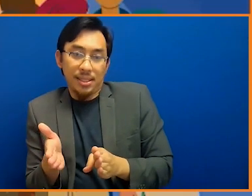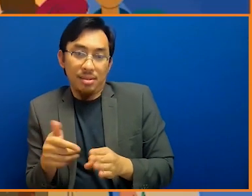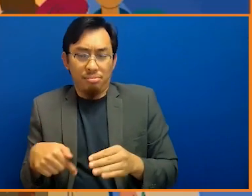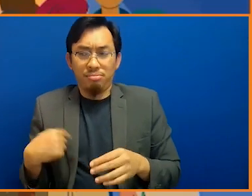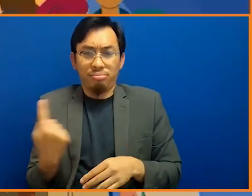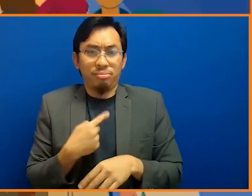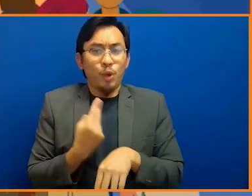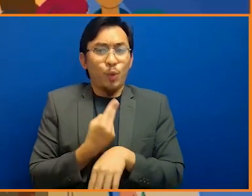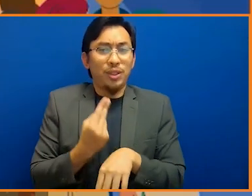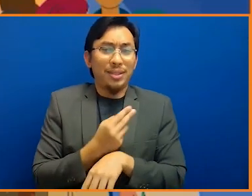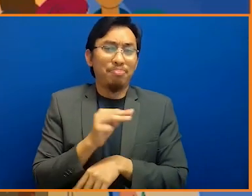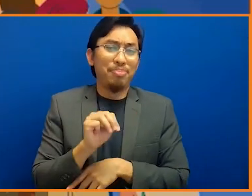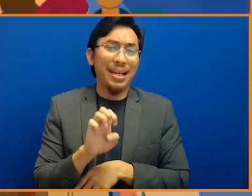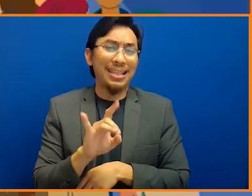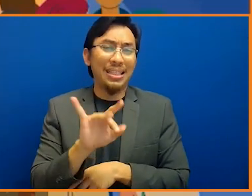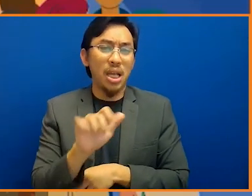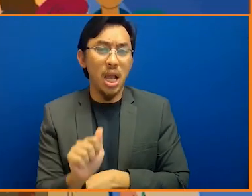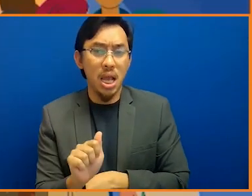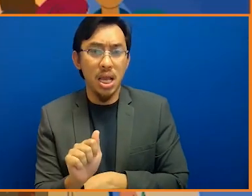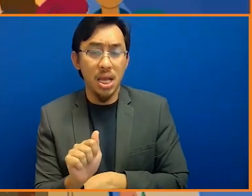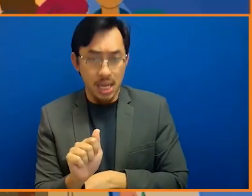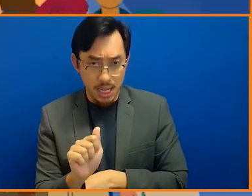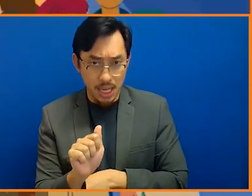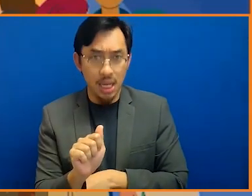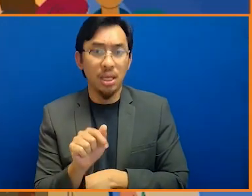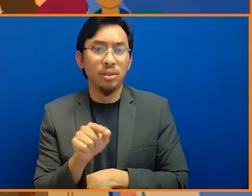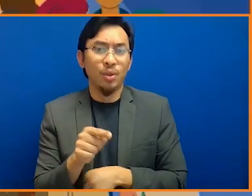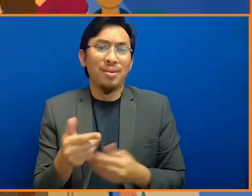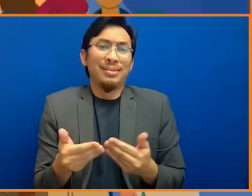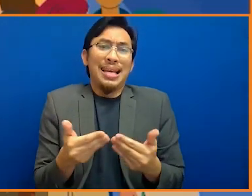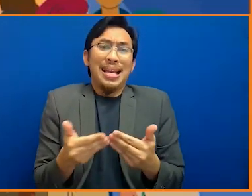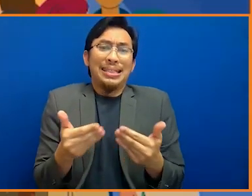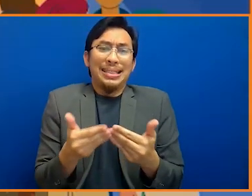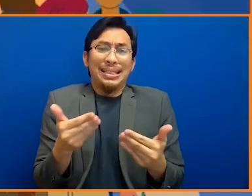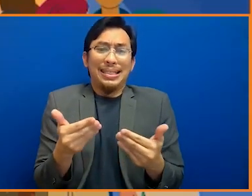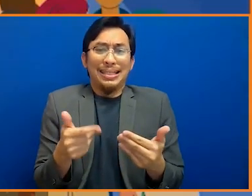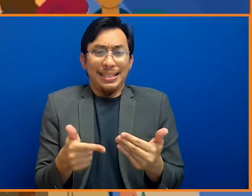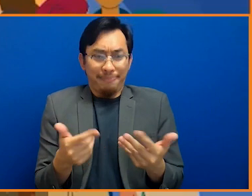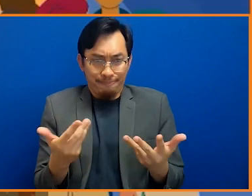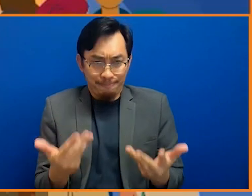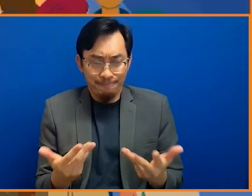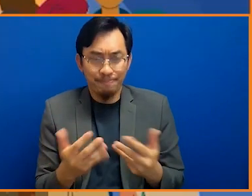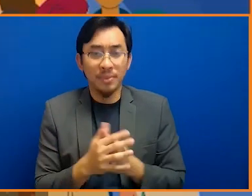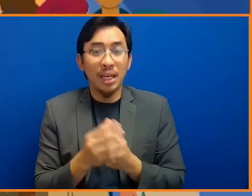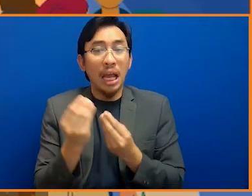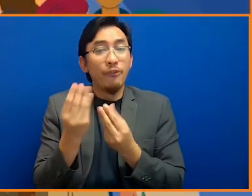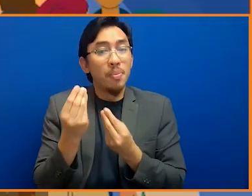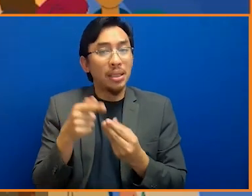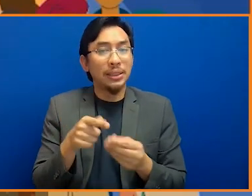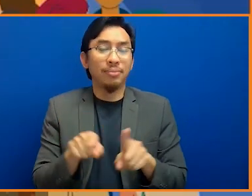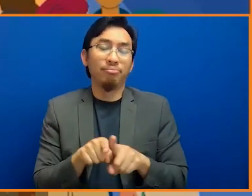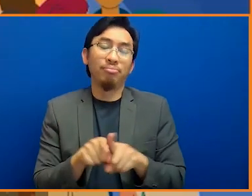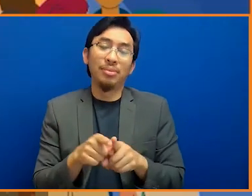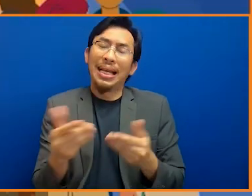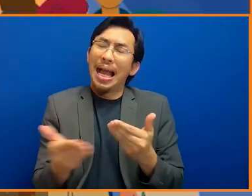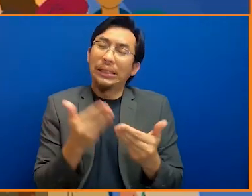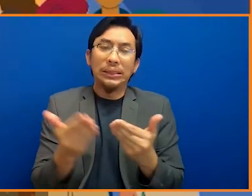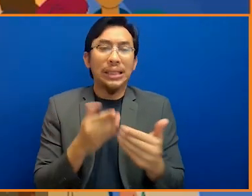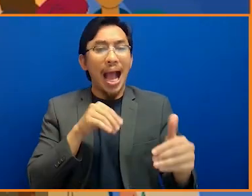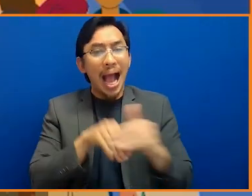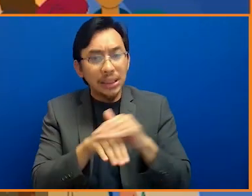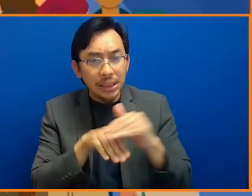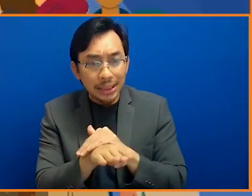and after here that we use is before media and after media. And with the ease of media usage, information is surely easier to be